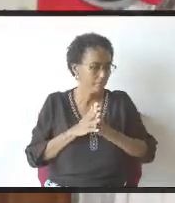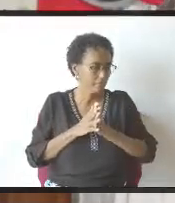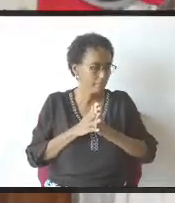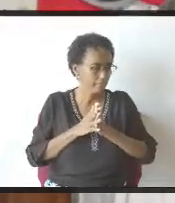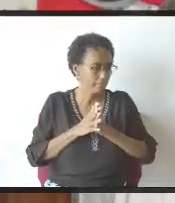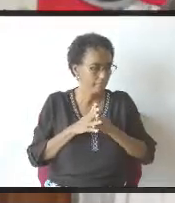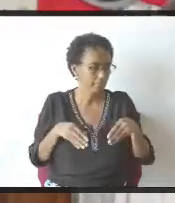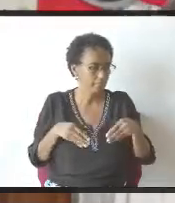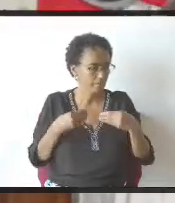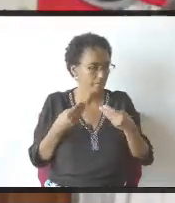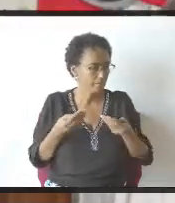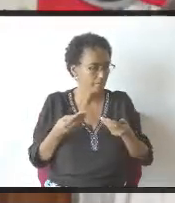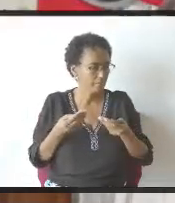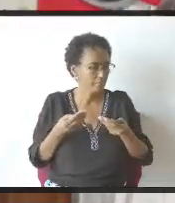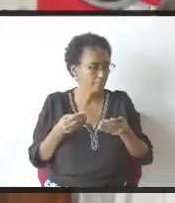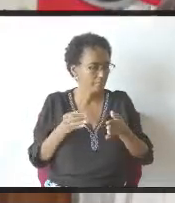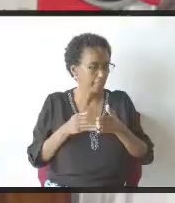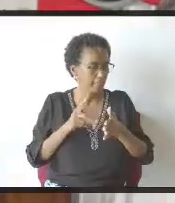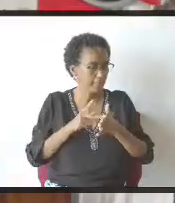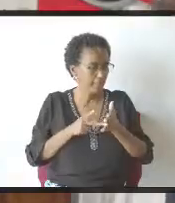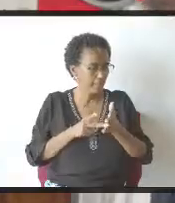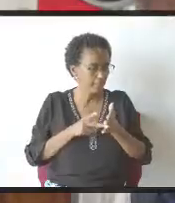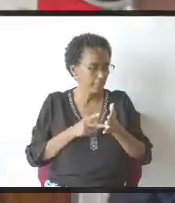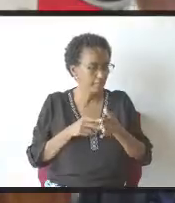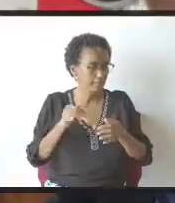we give to the furtherance of your work. Amen.